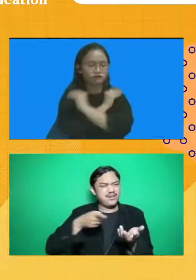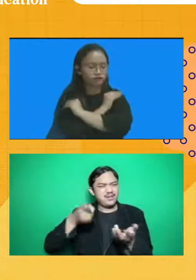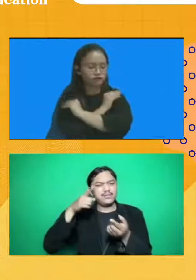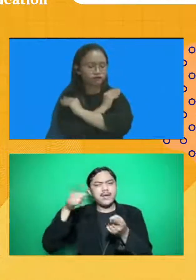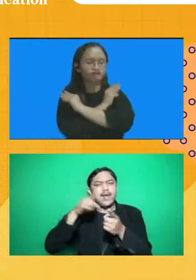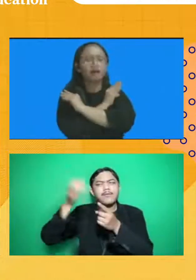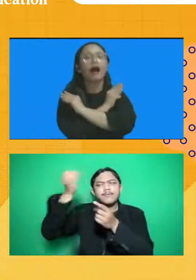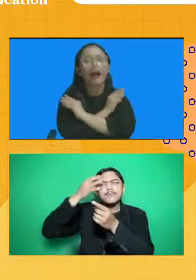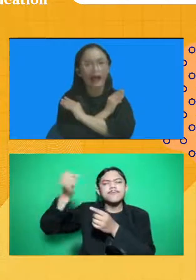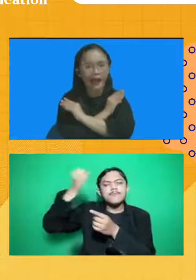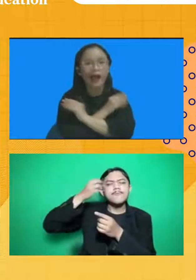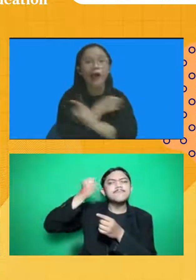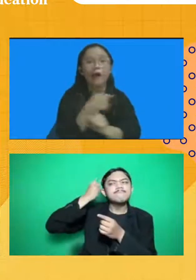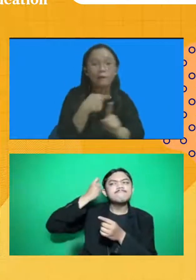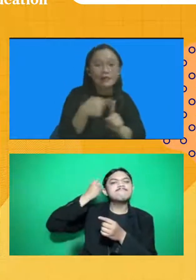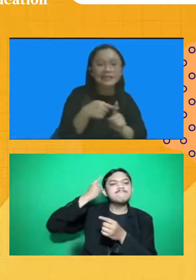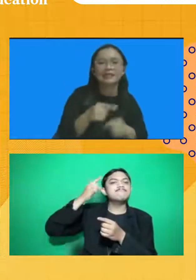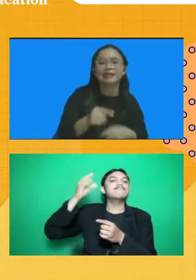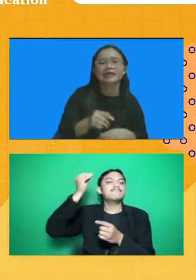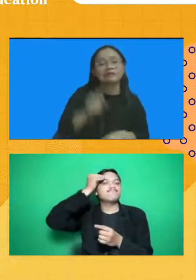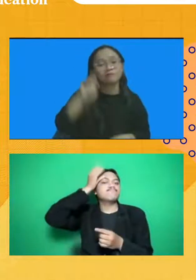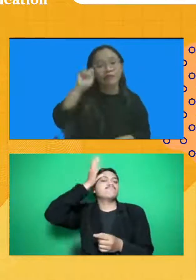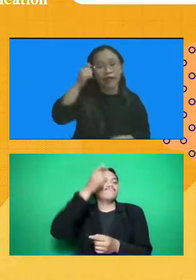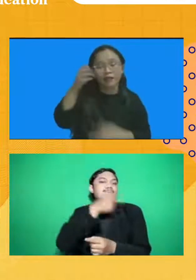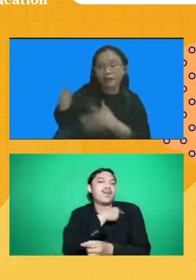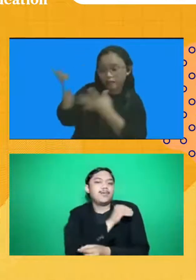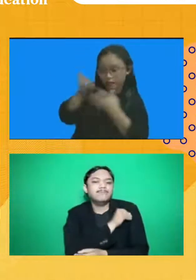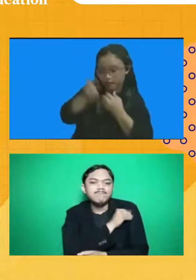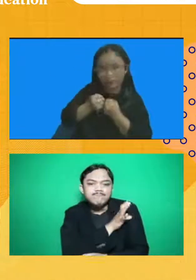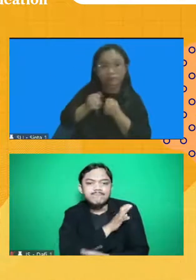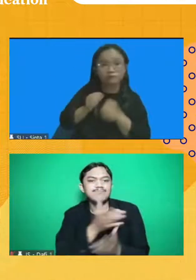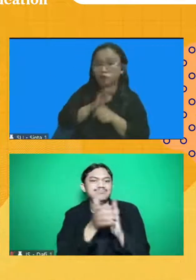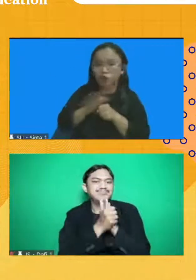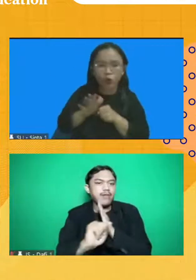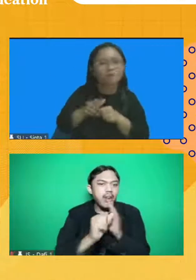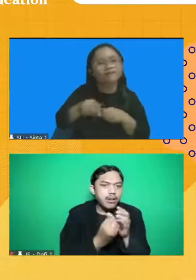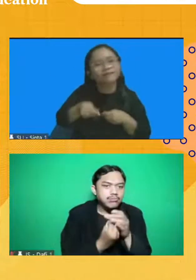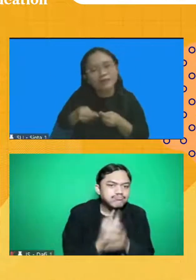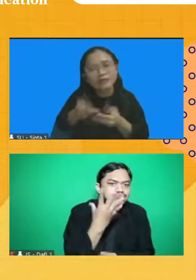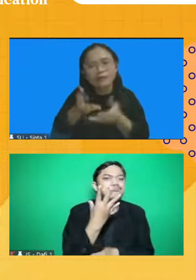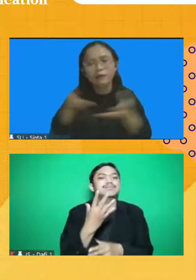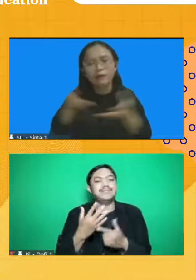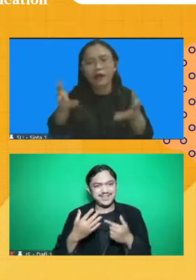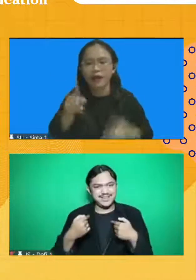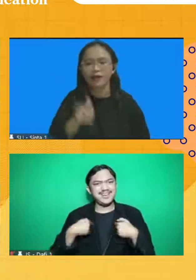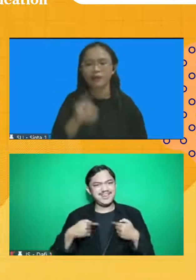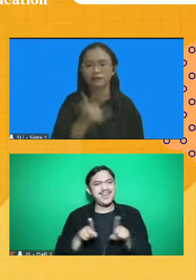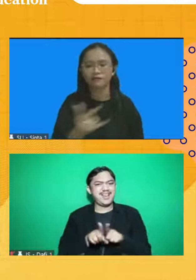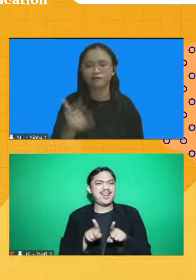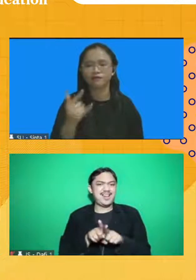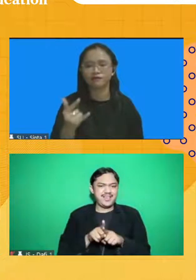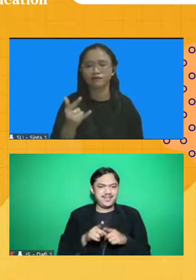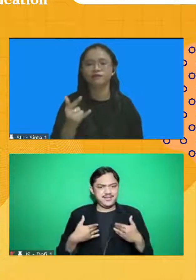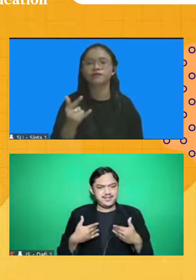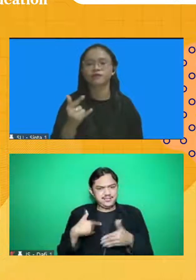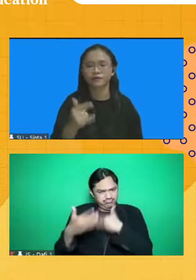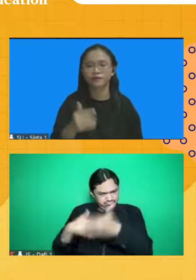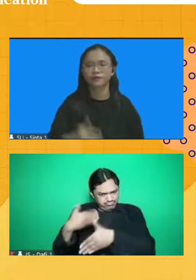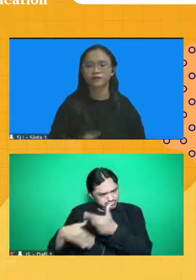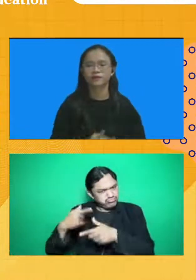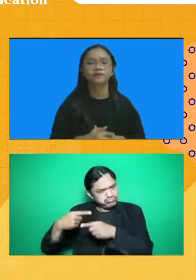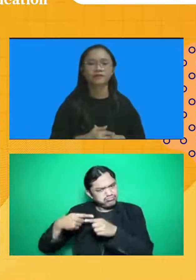someone else on the same topic. I think that's all I have to say. So we can. Thank you so